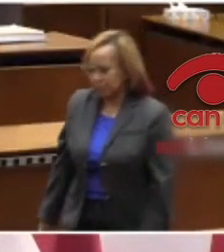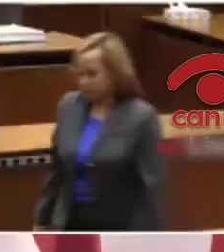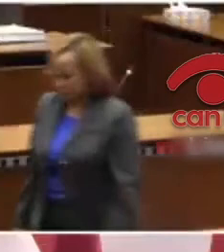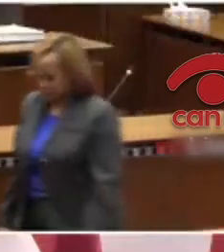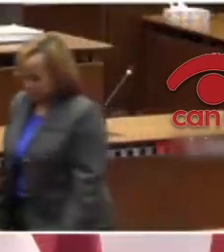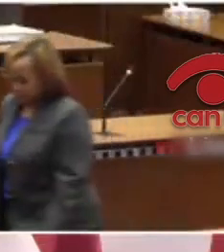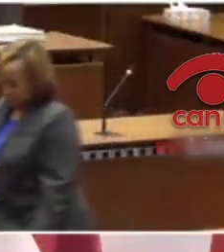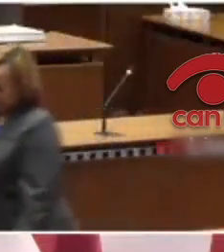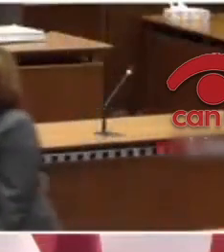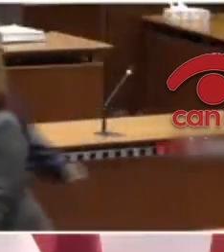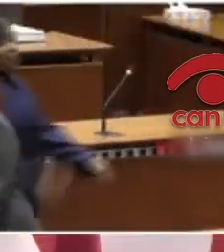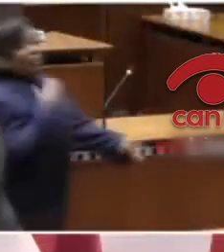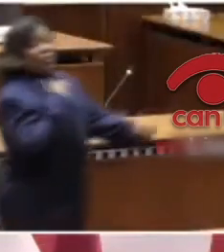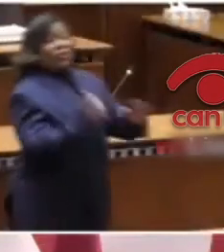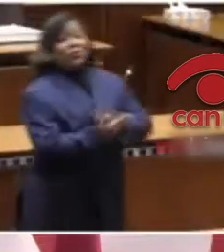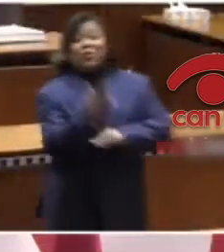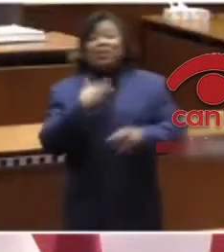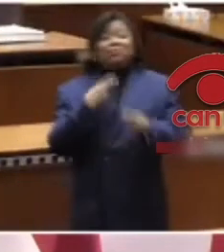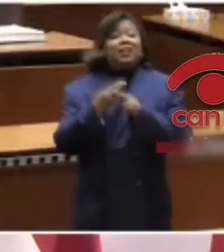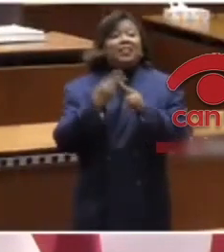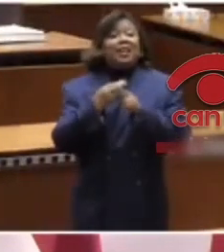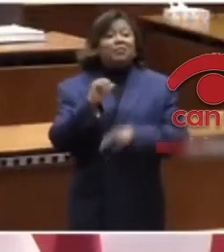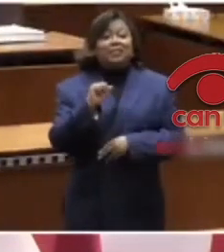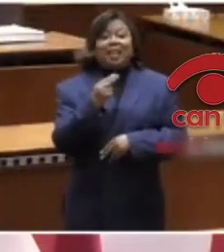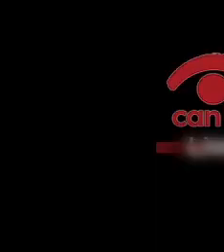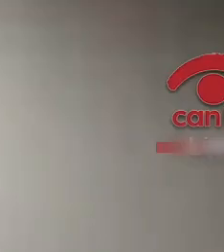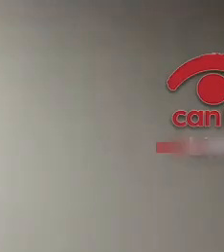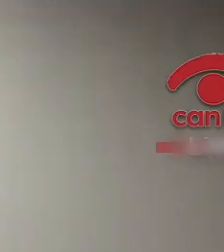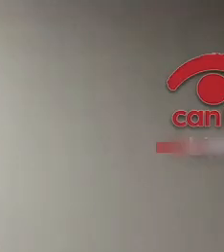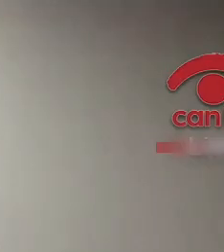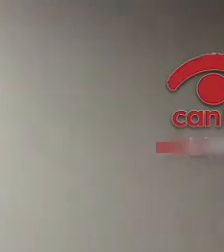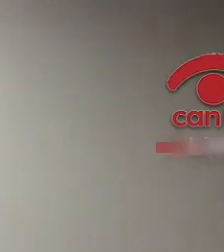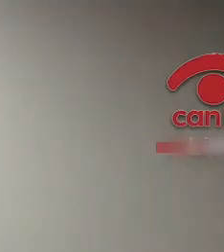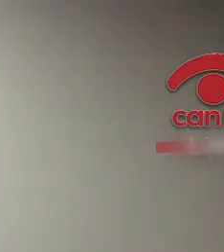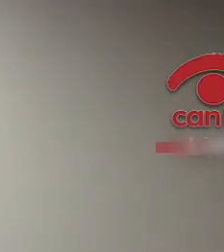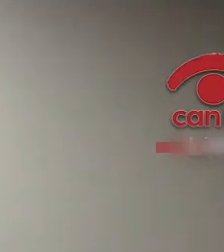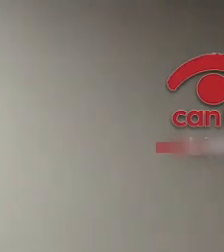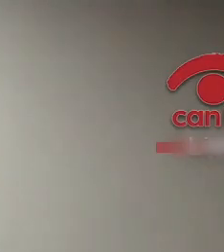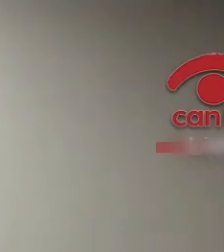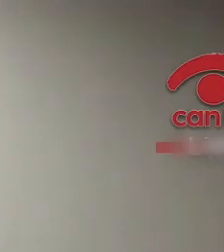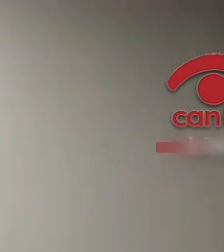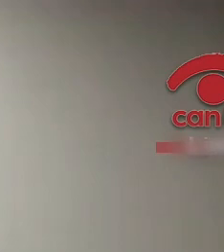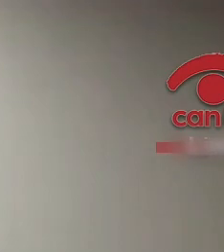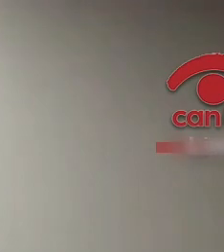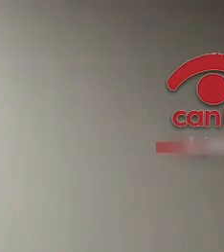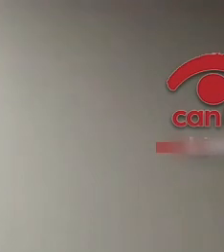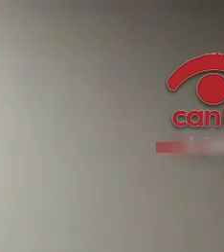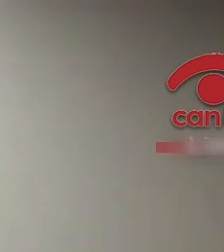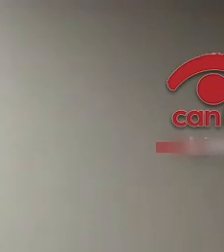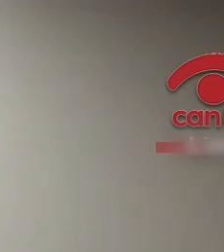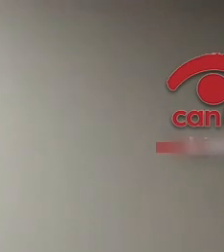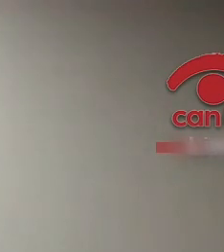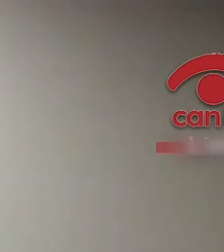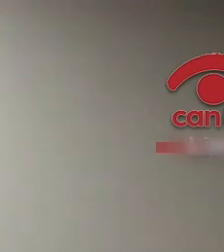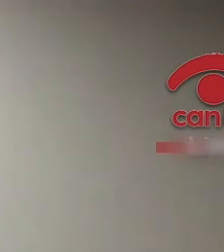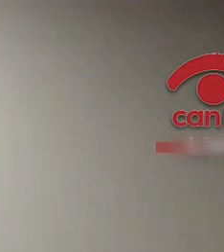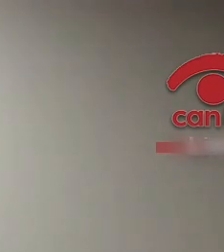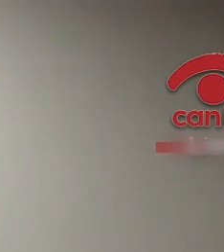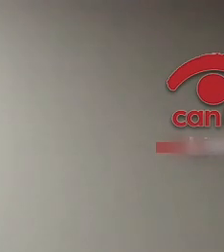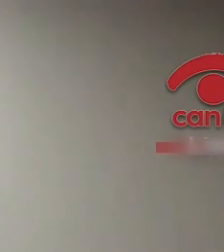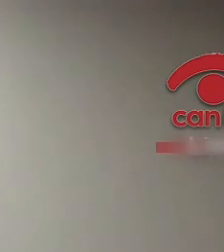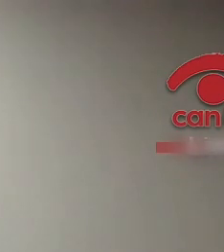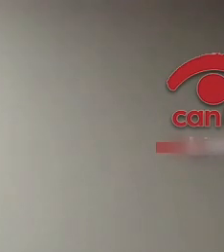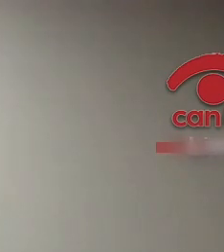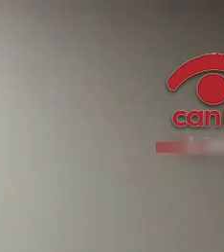Good morning. Again, my name is Angelina Zayas. I am partner with Pastor John Zayas